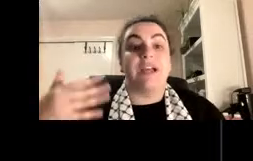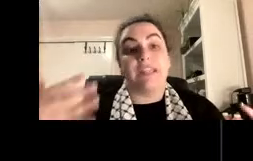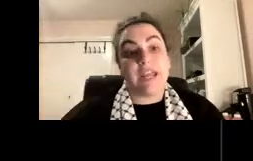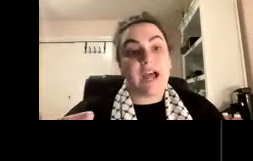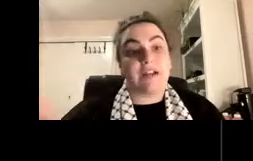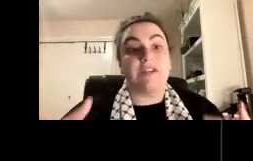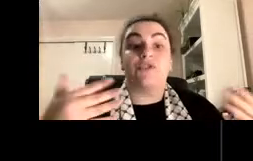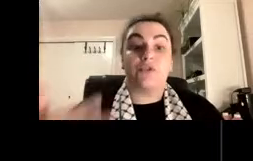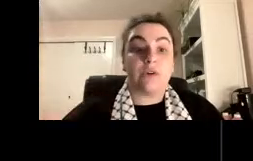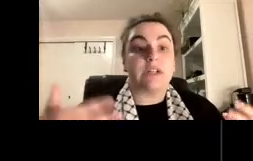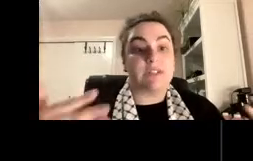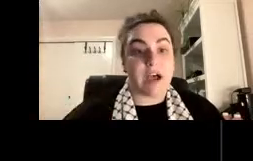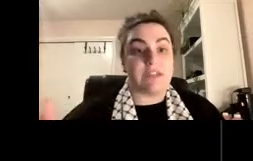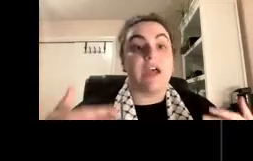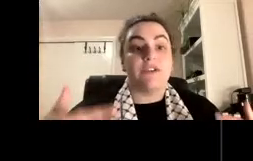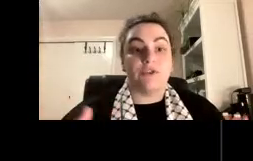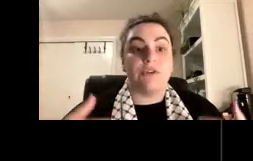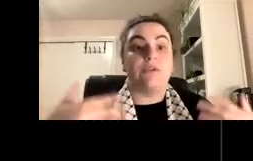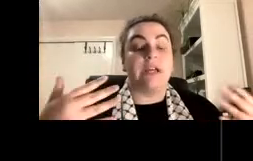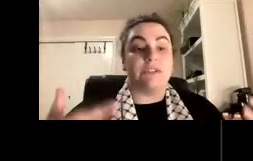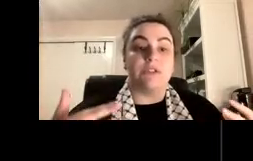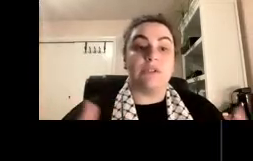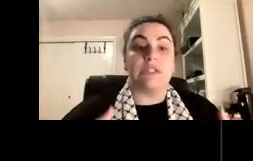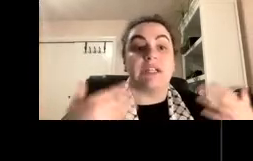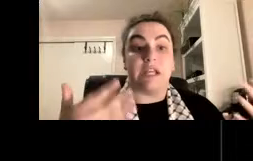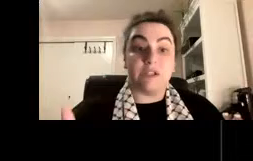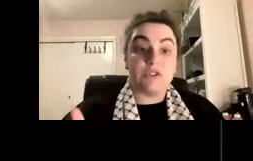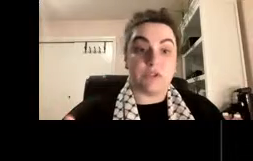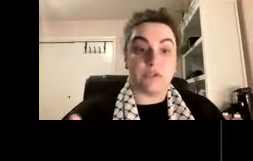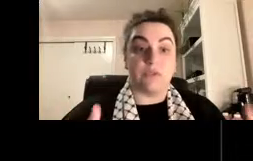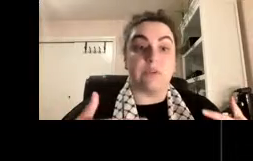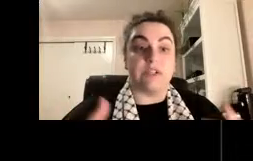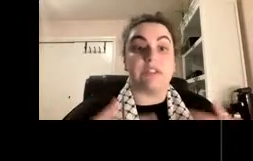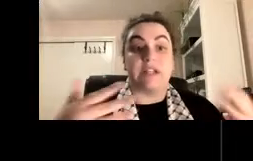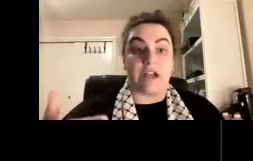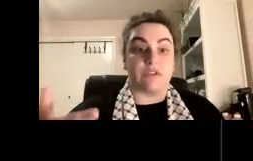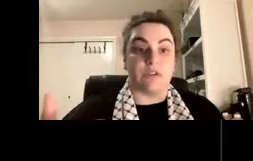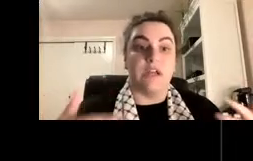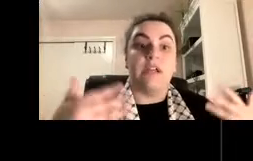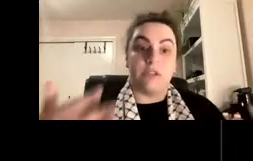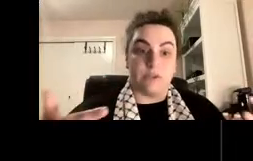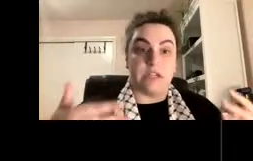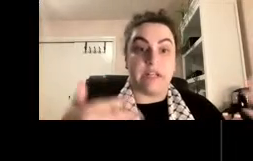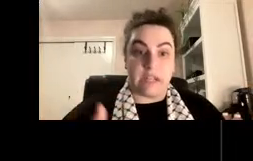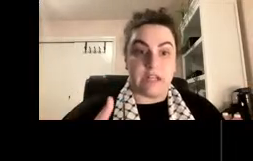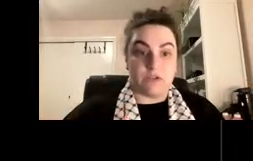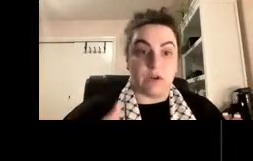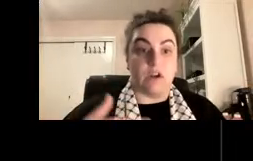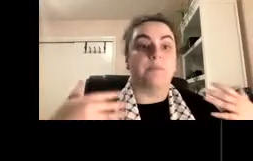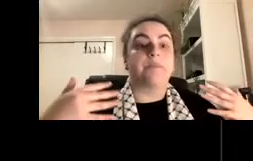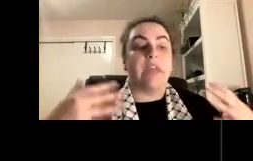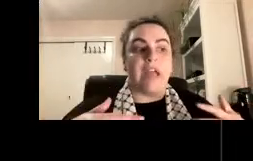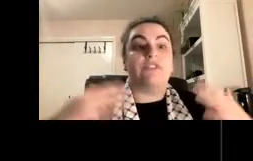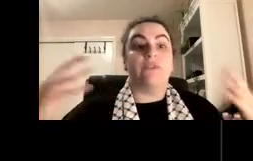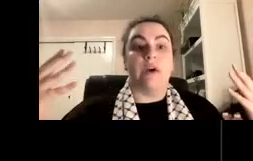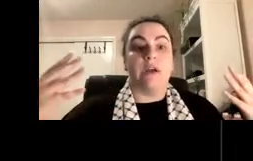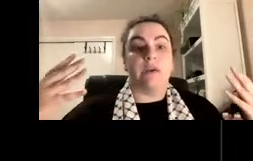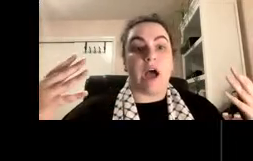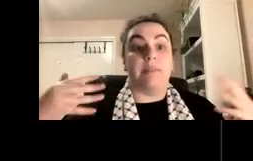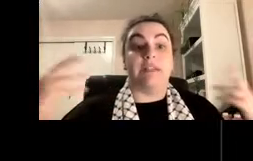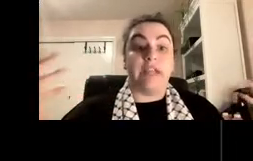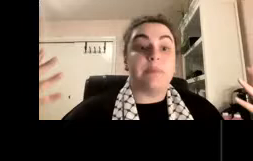because they had historic ties to institutions like the Histadrut, which is the national union in Israel, and